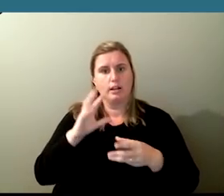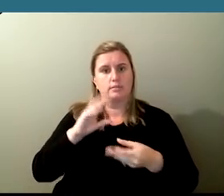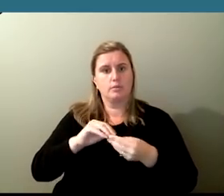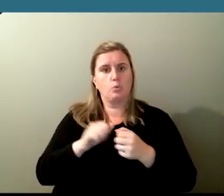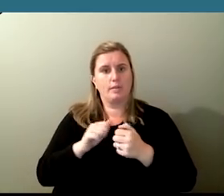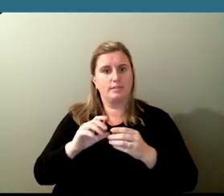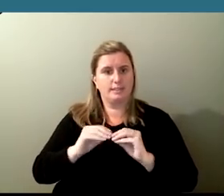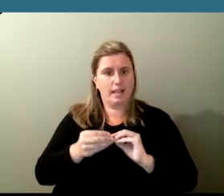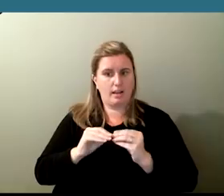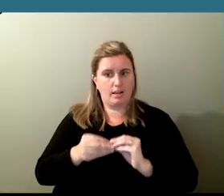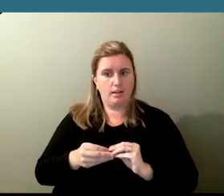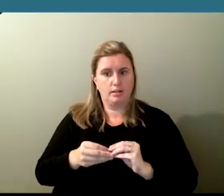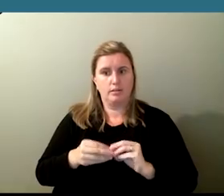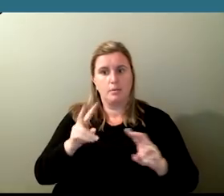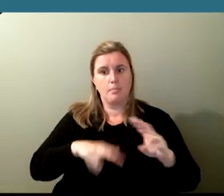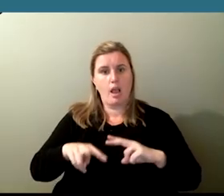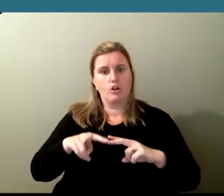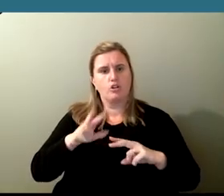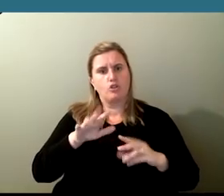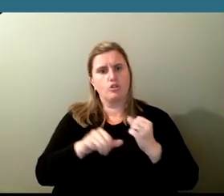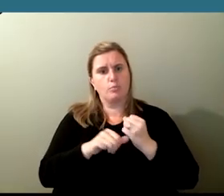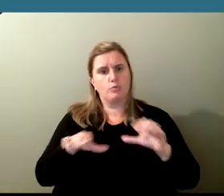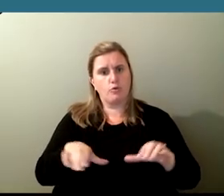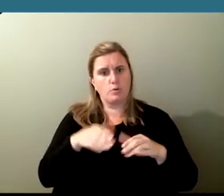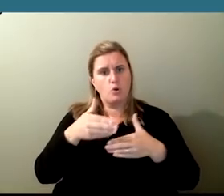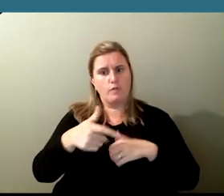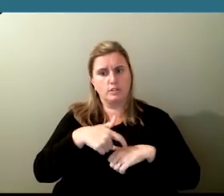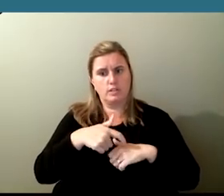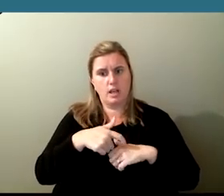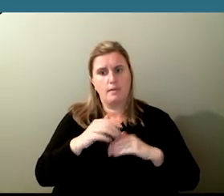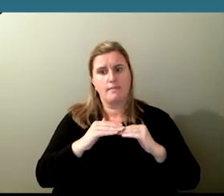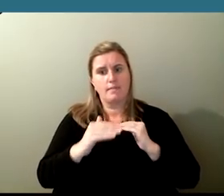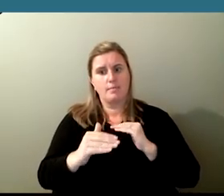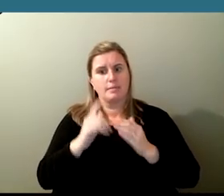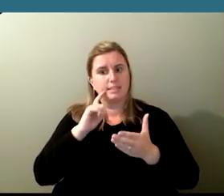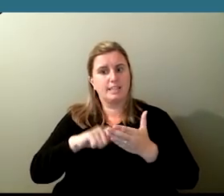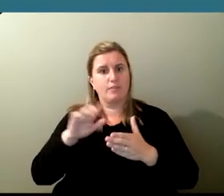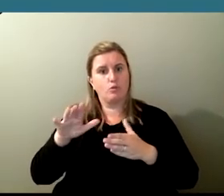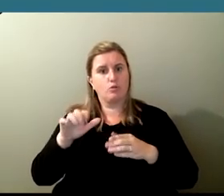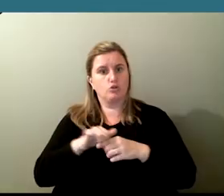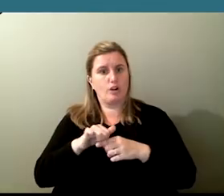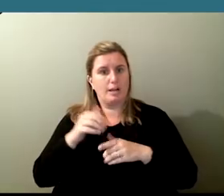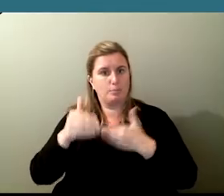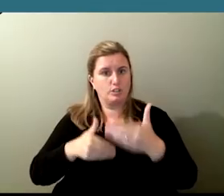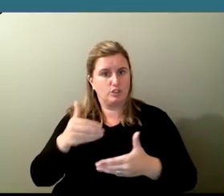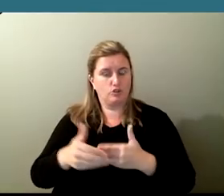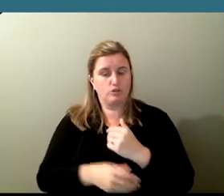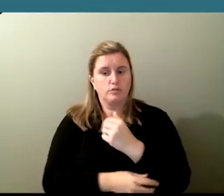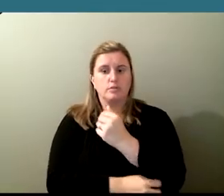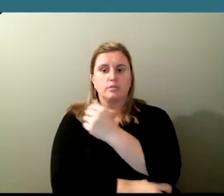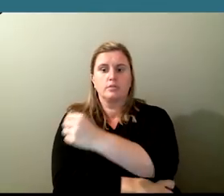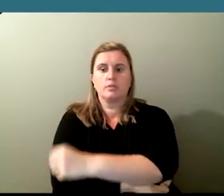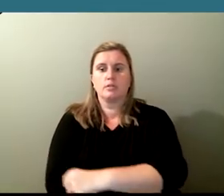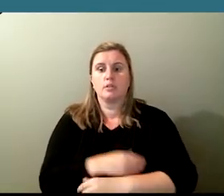Monitor paraeducator performance over time. Flat lines may be indicative of your training procedures. So you are